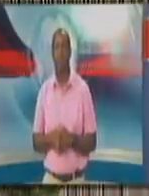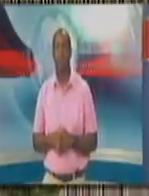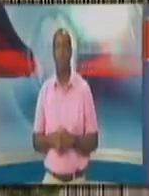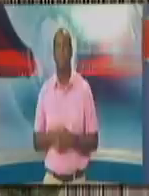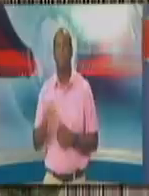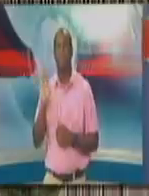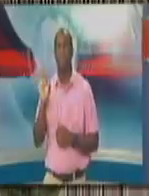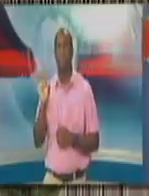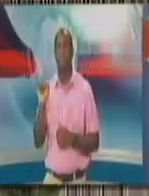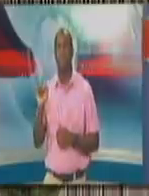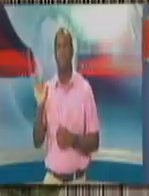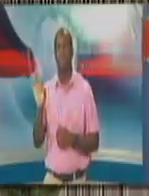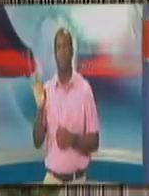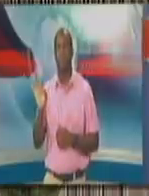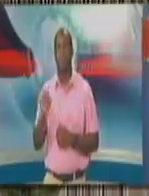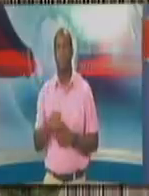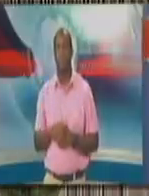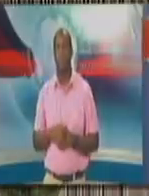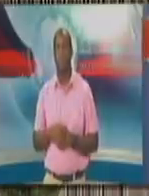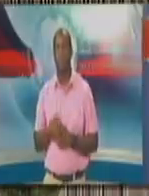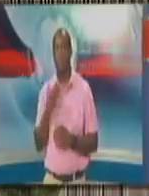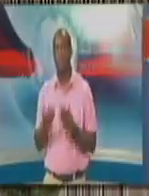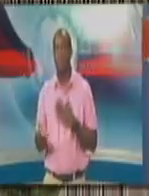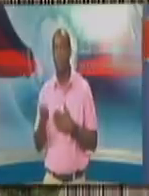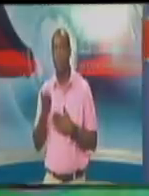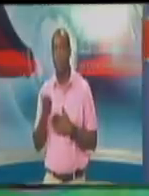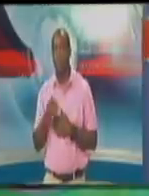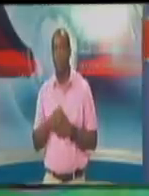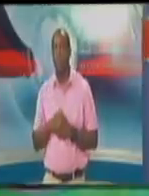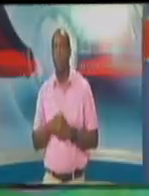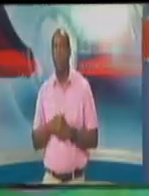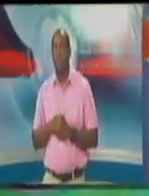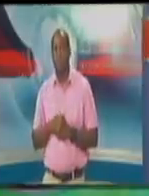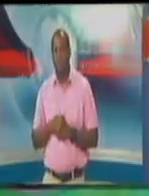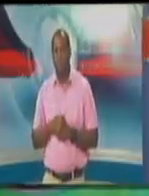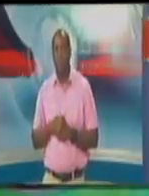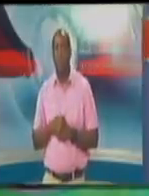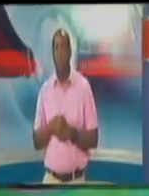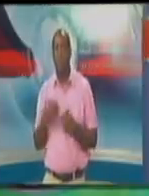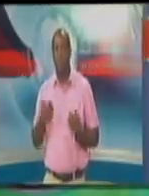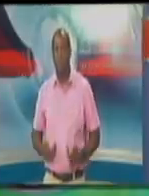Hi, good morning, everyone. Morning. 1.9 FM.